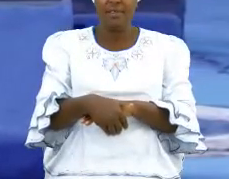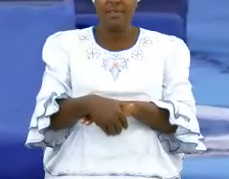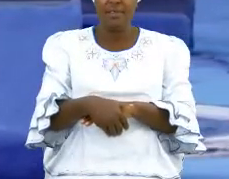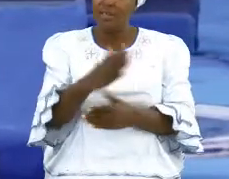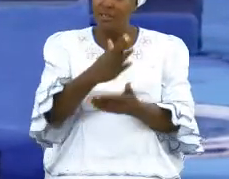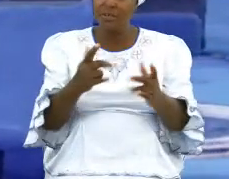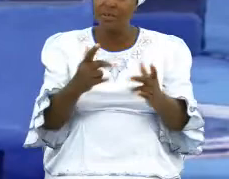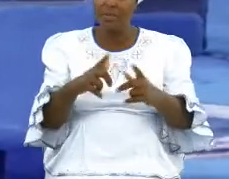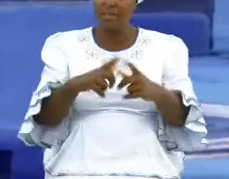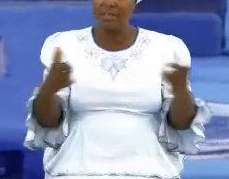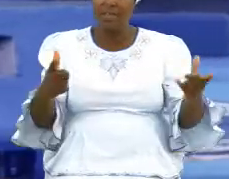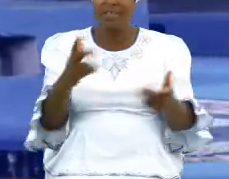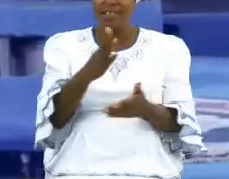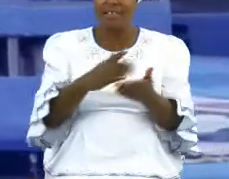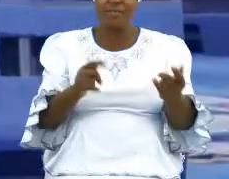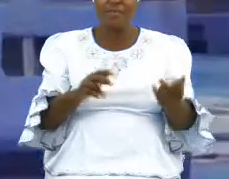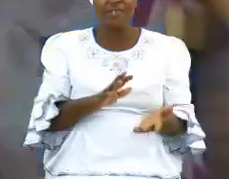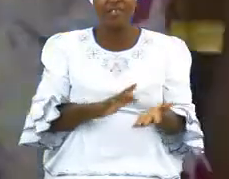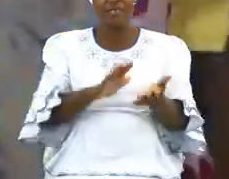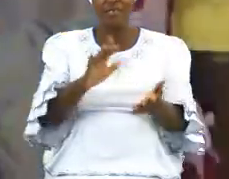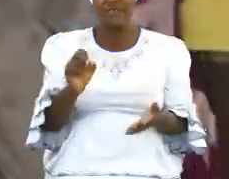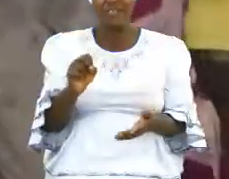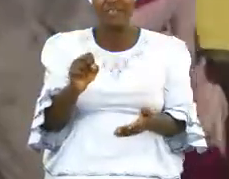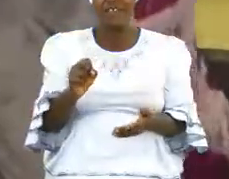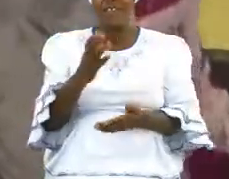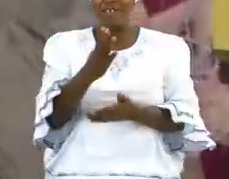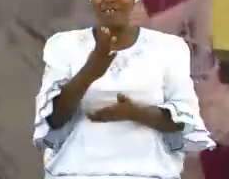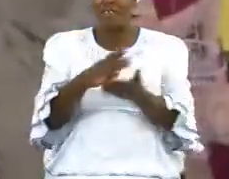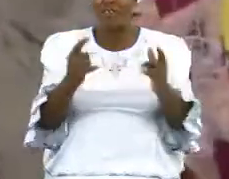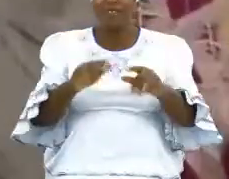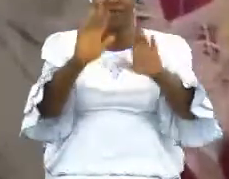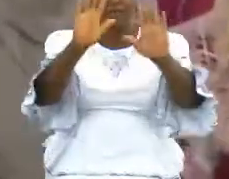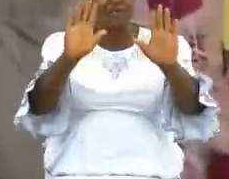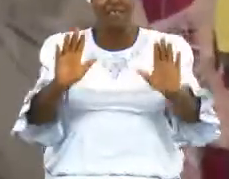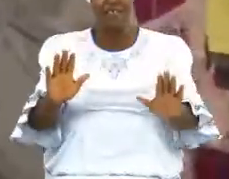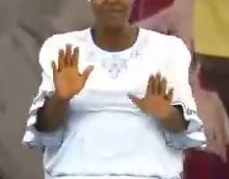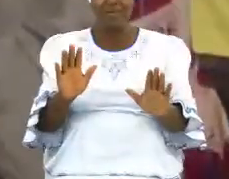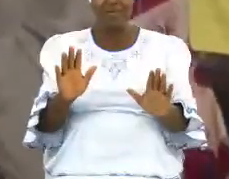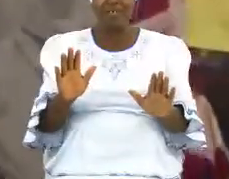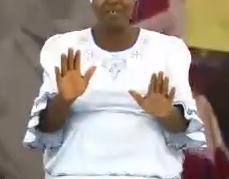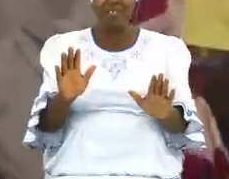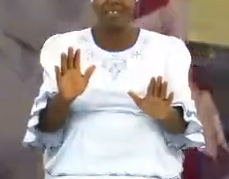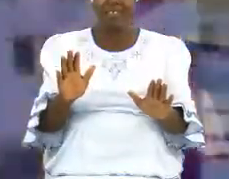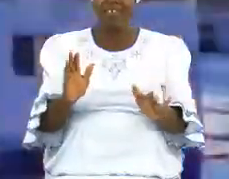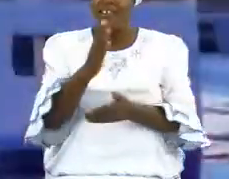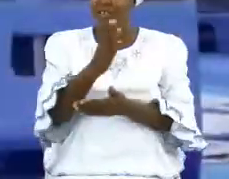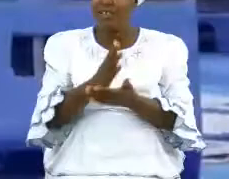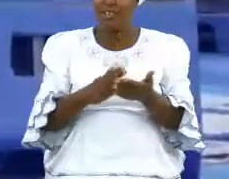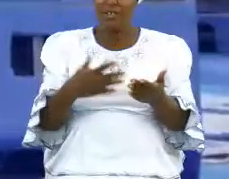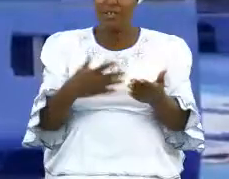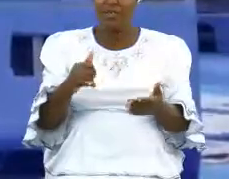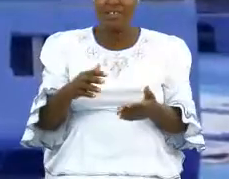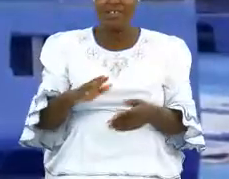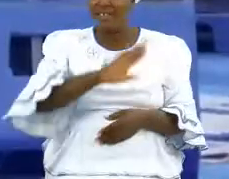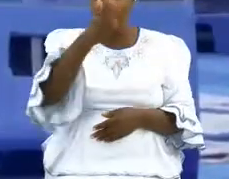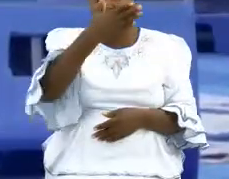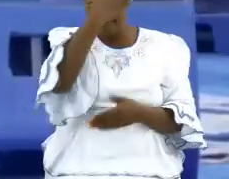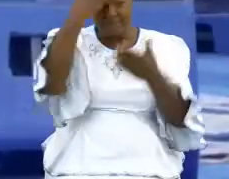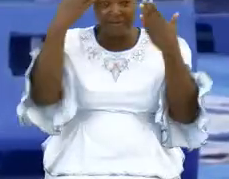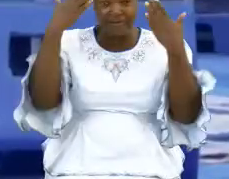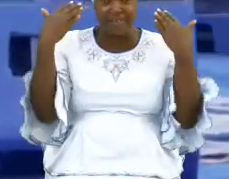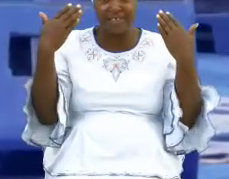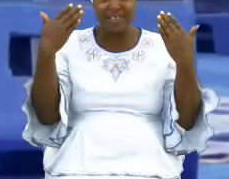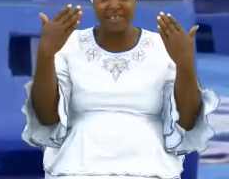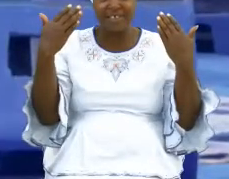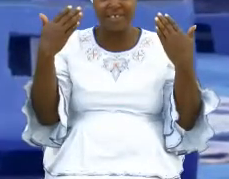something glorious, something marvelous, something unforgettable